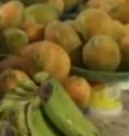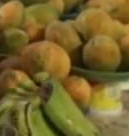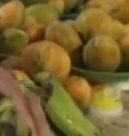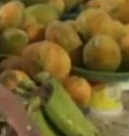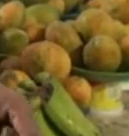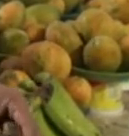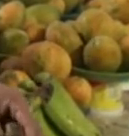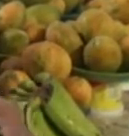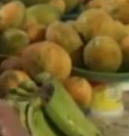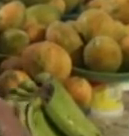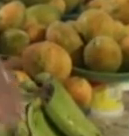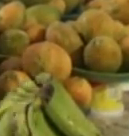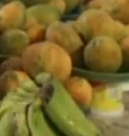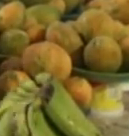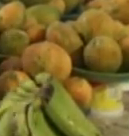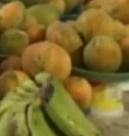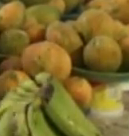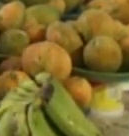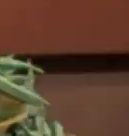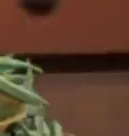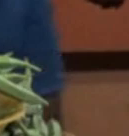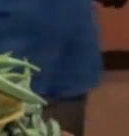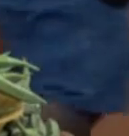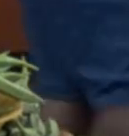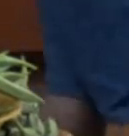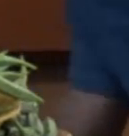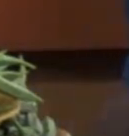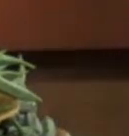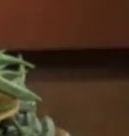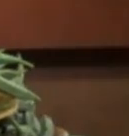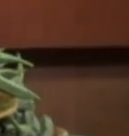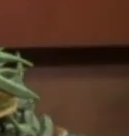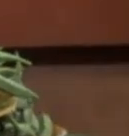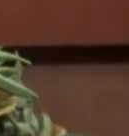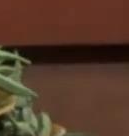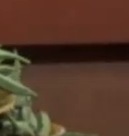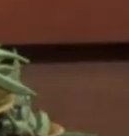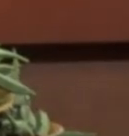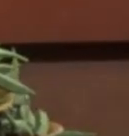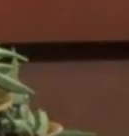reason why a majority of vendors nowadays have increased their prices.